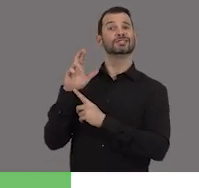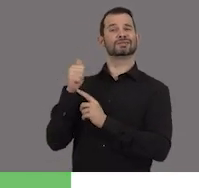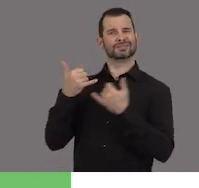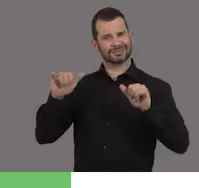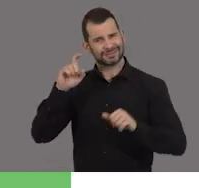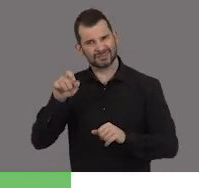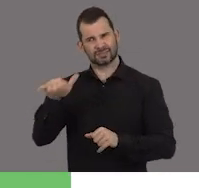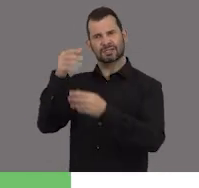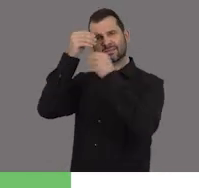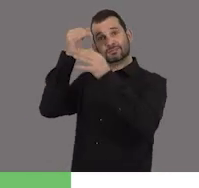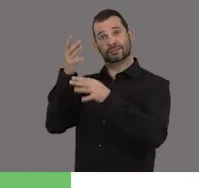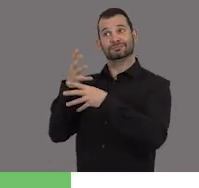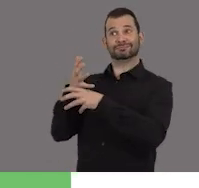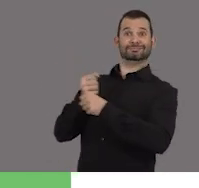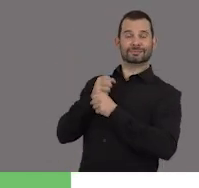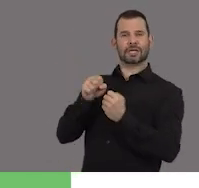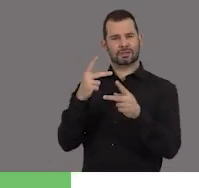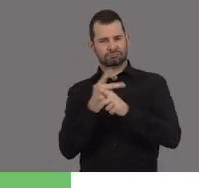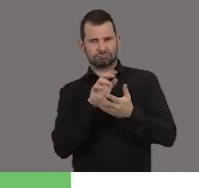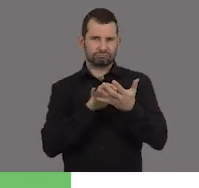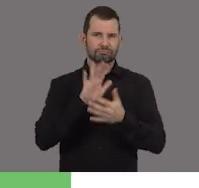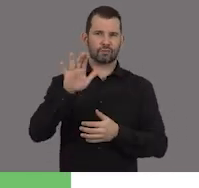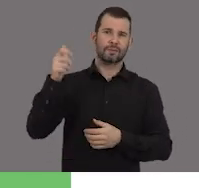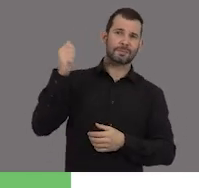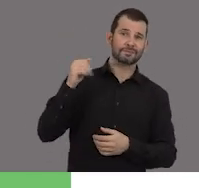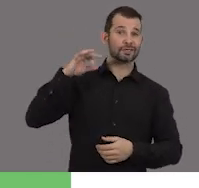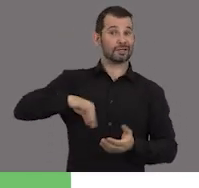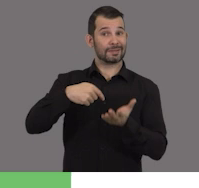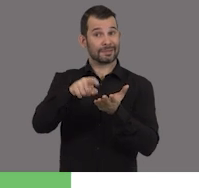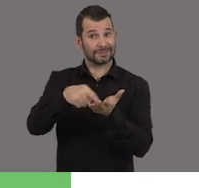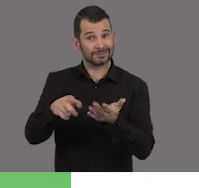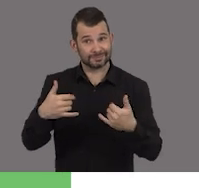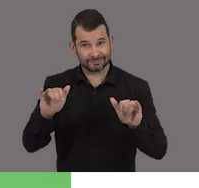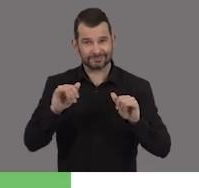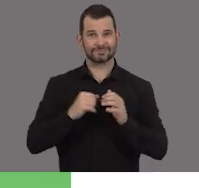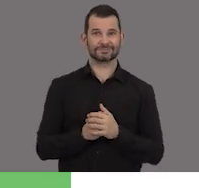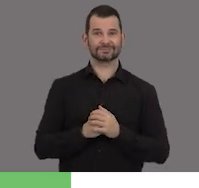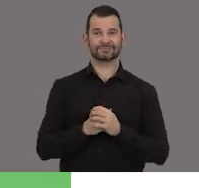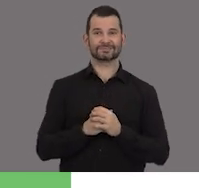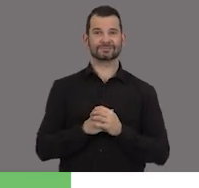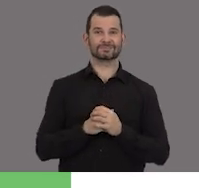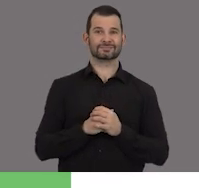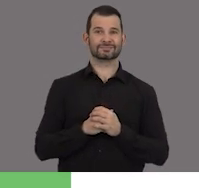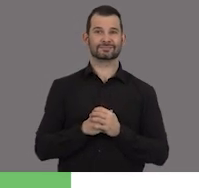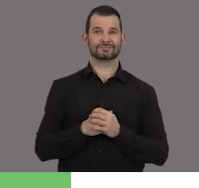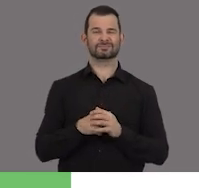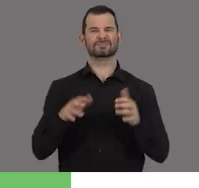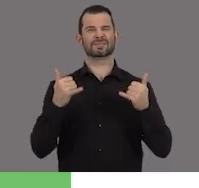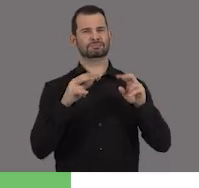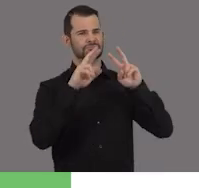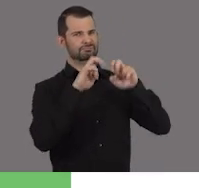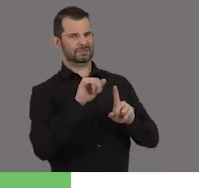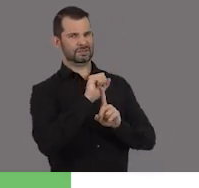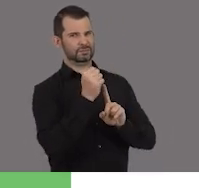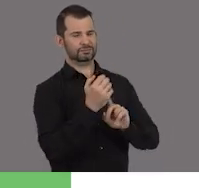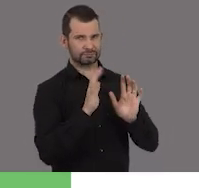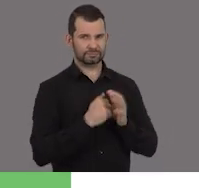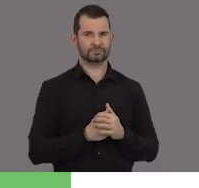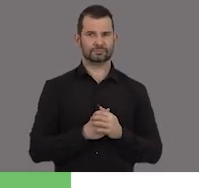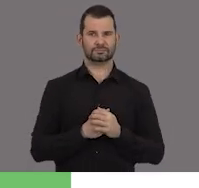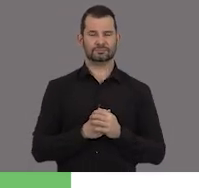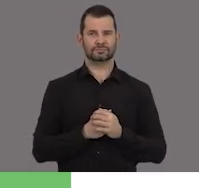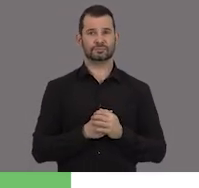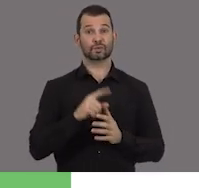CRA needs this information to calculate your benefit and credit payments. Let's examine